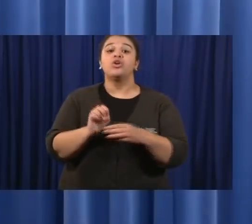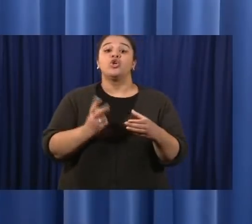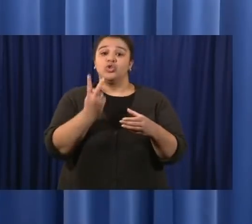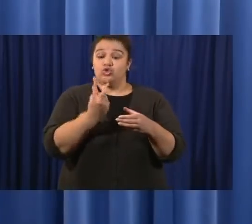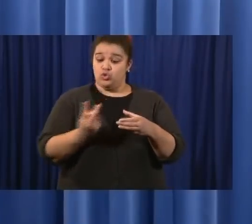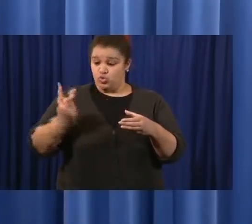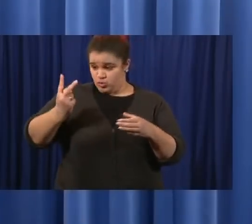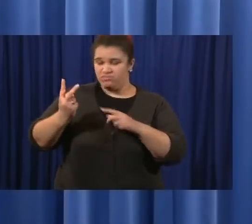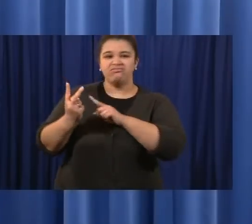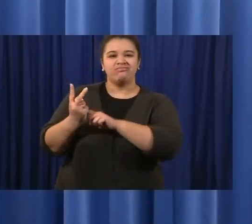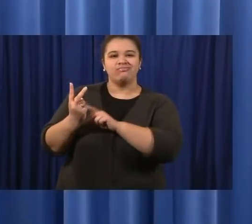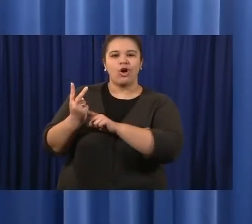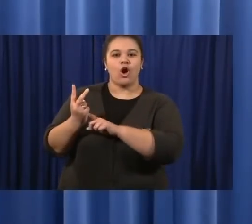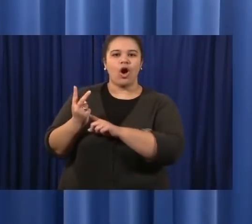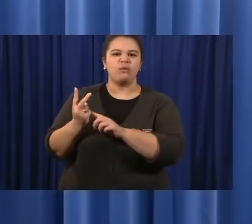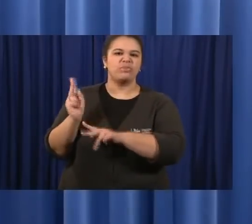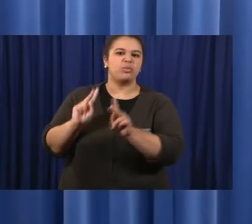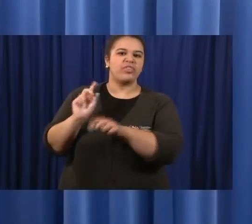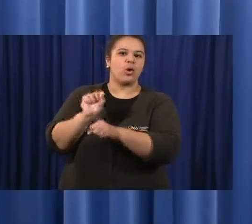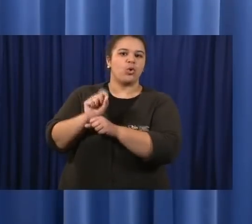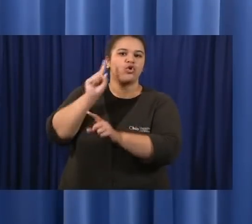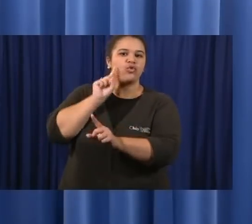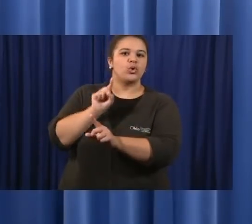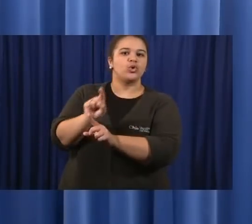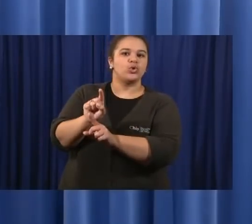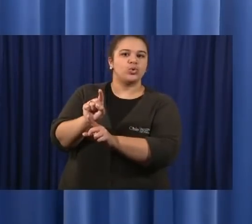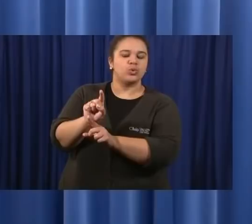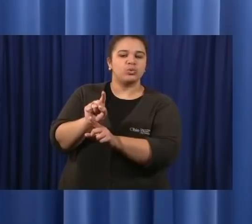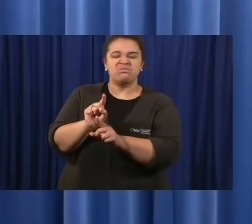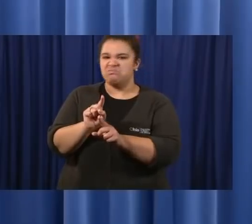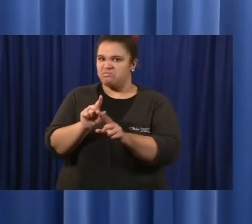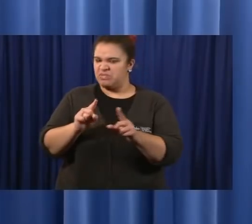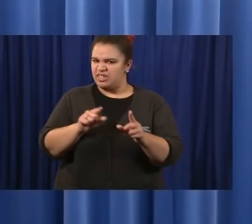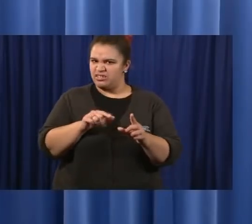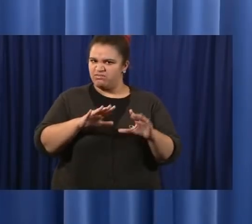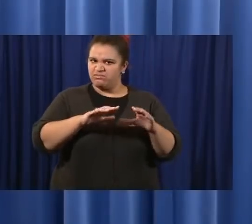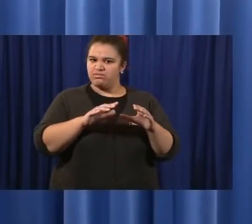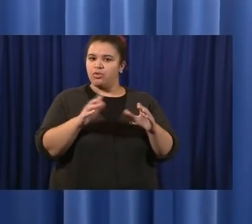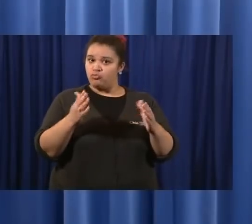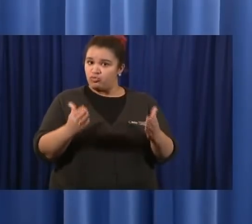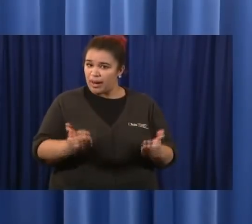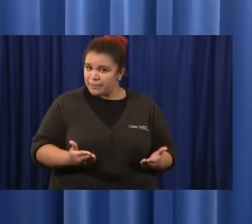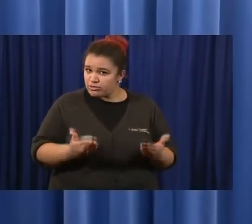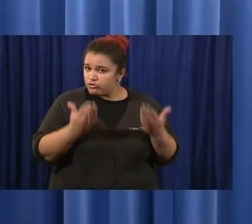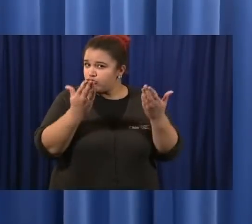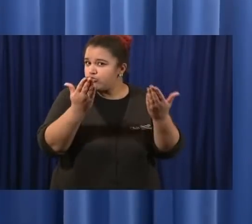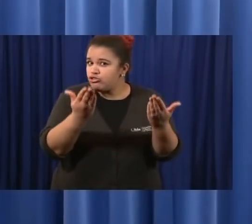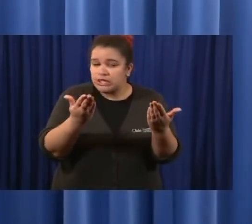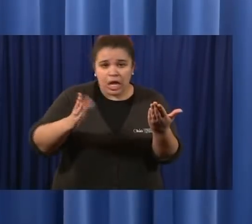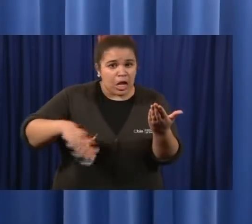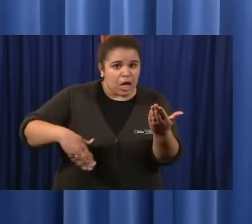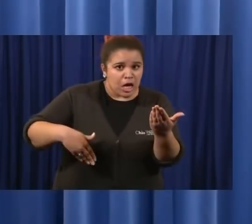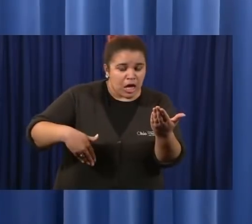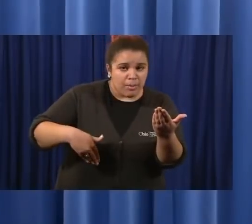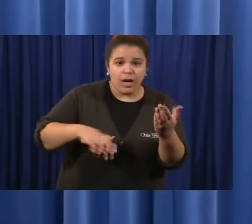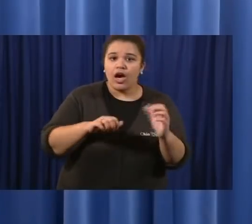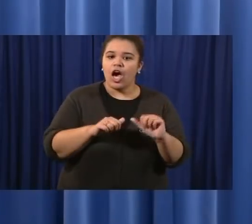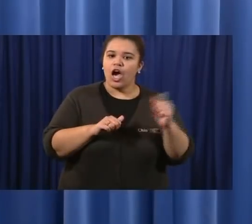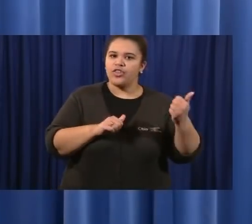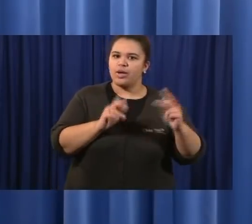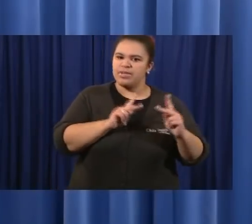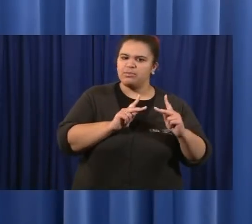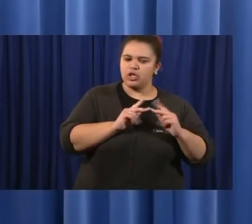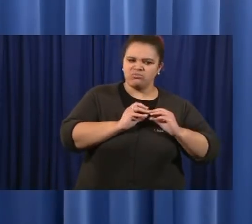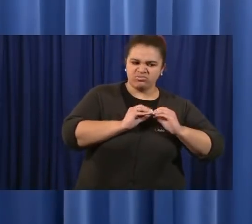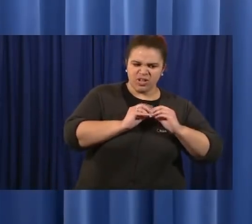for you. They haven't yet come up with recommendations, even though other people on that group are waiting, they want recommendations. They're